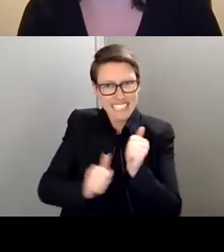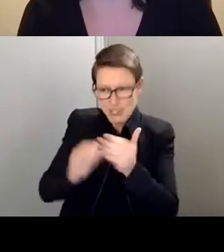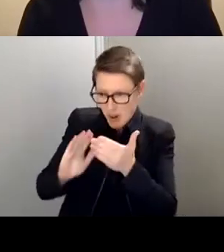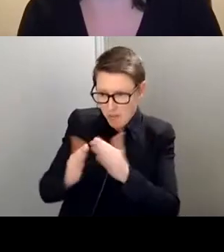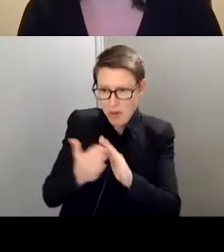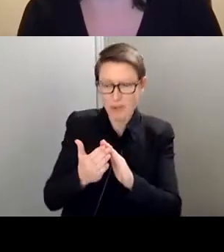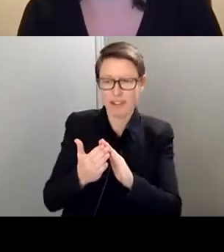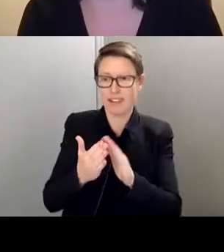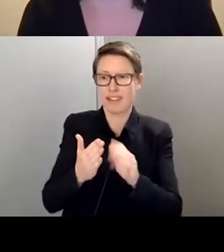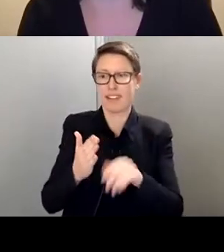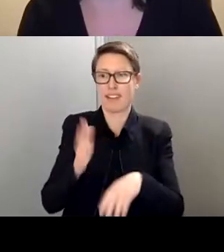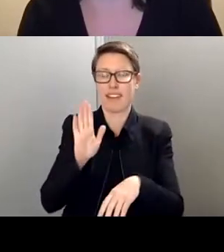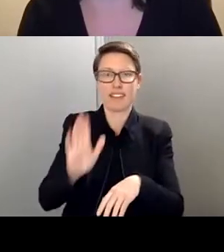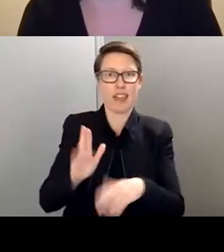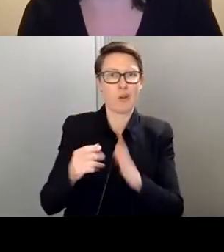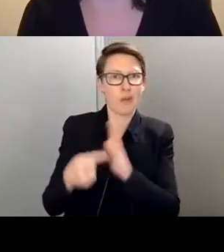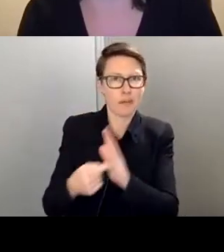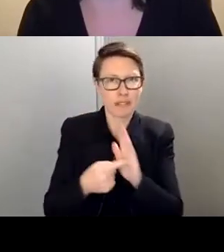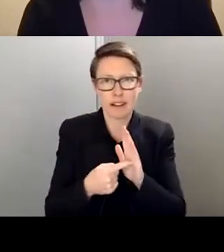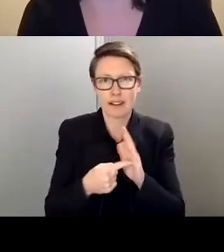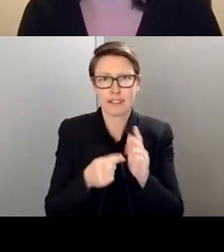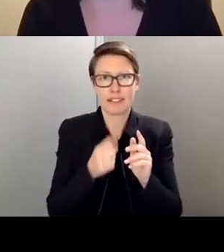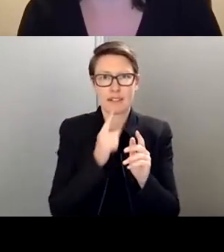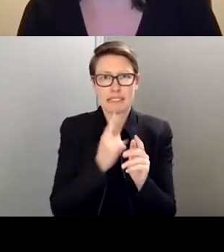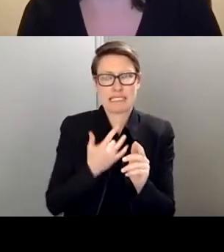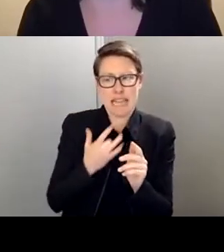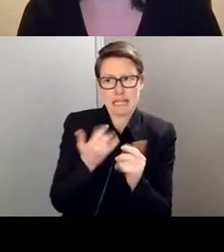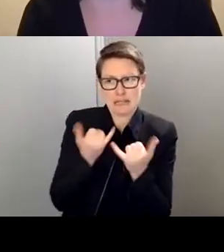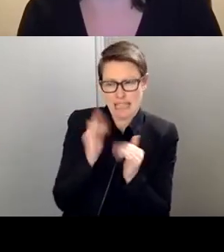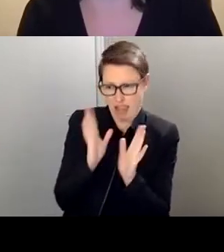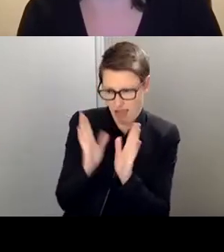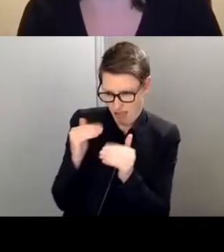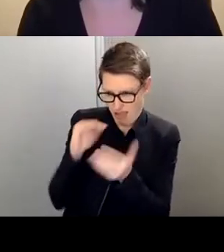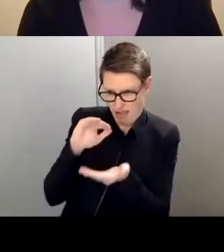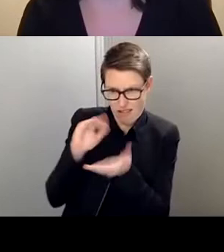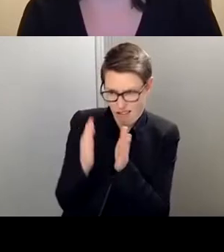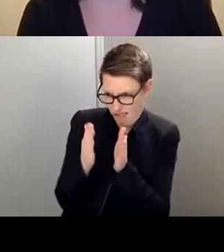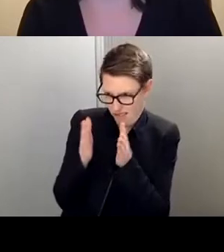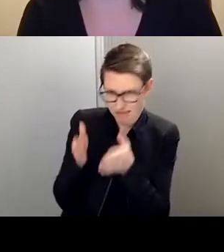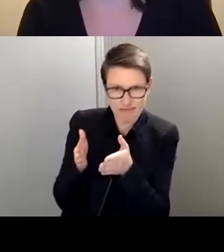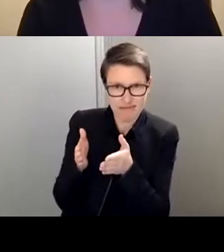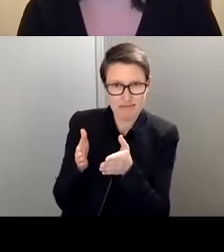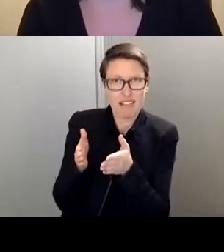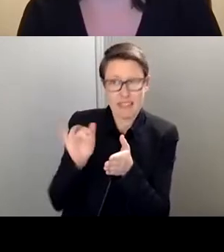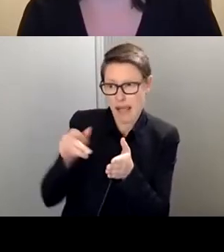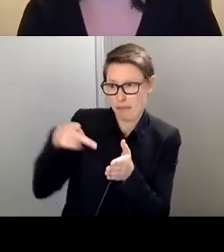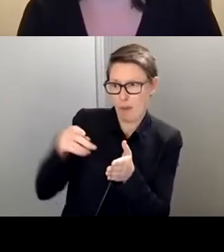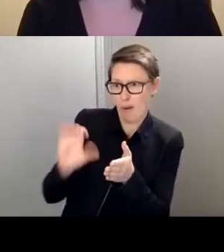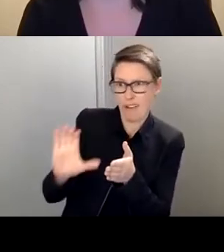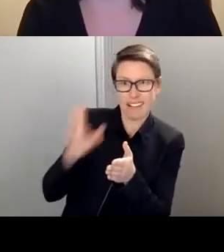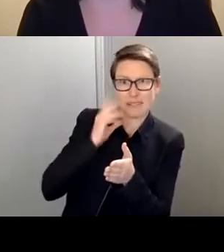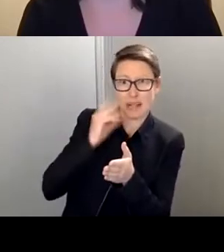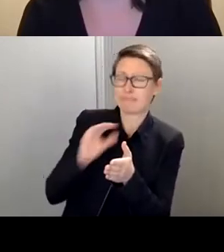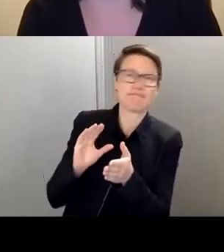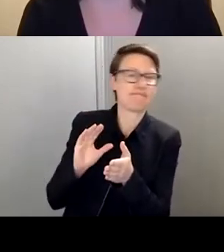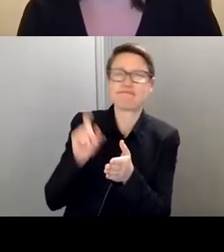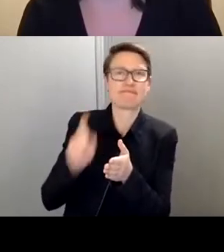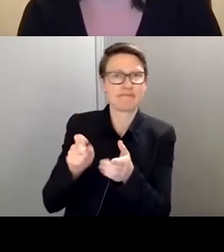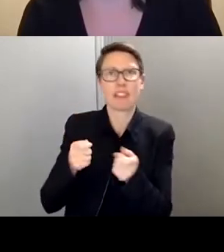live, what they represent. And I think if you don't have people in places that understand that